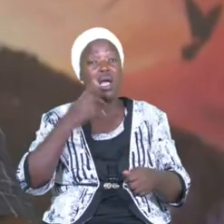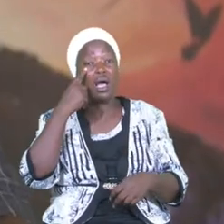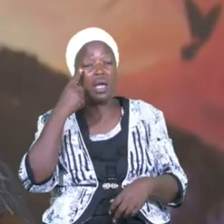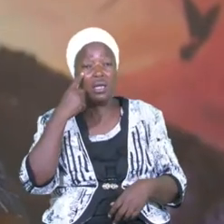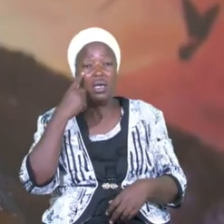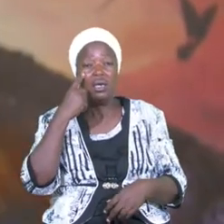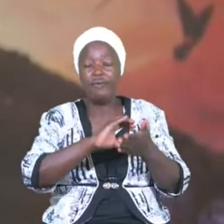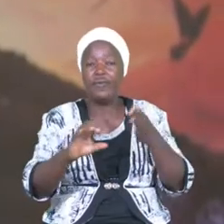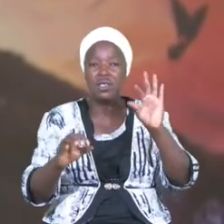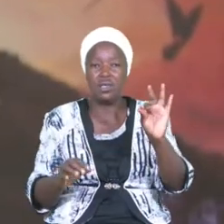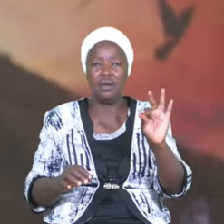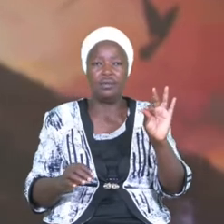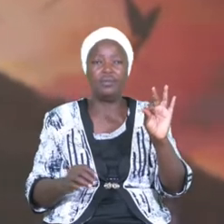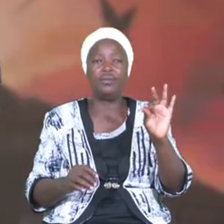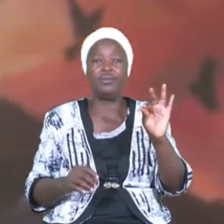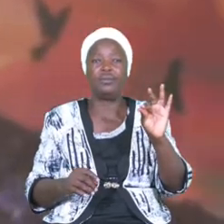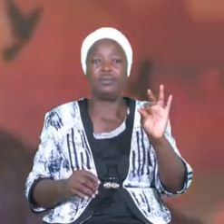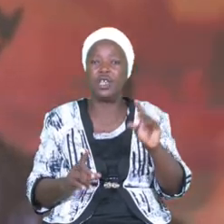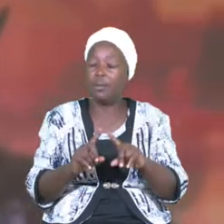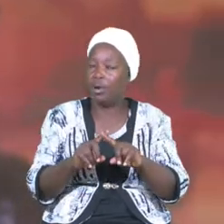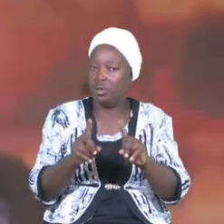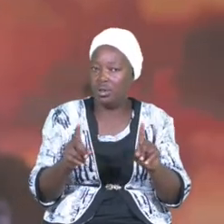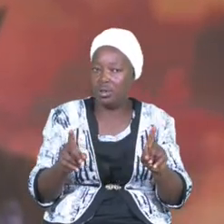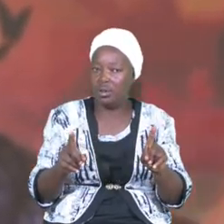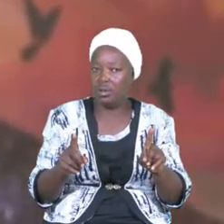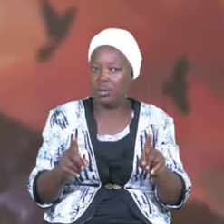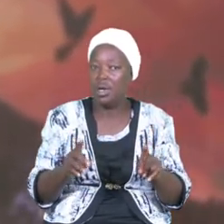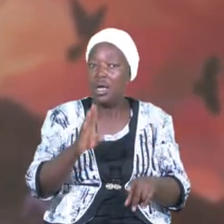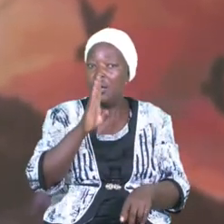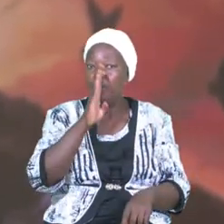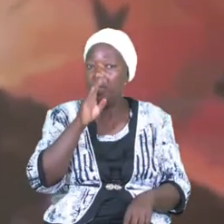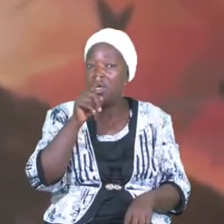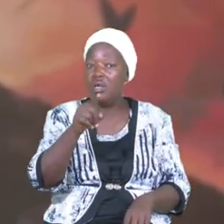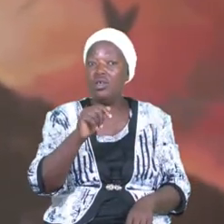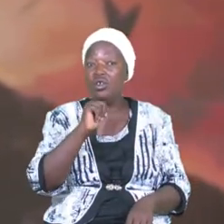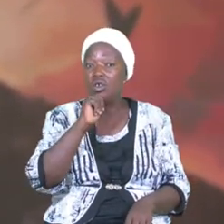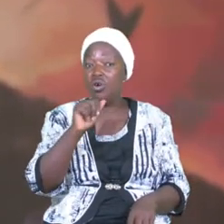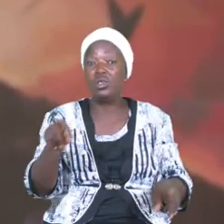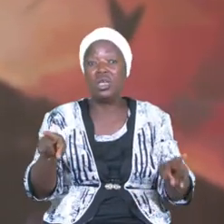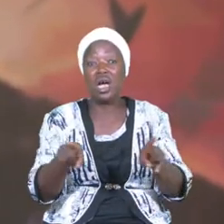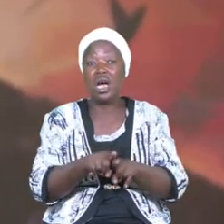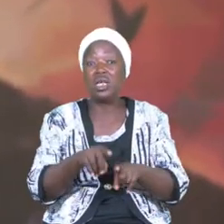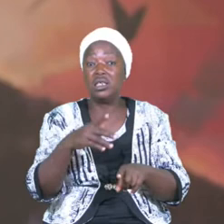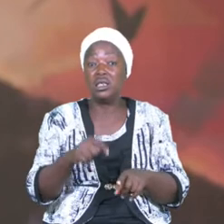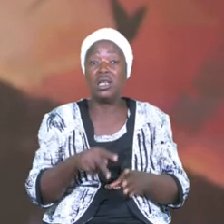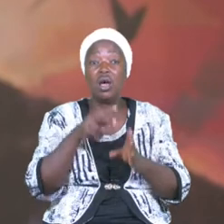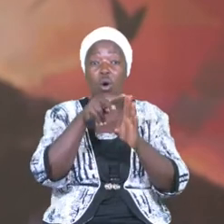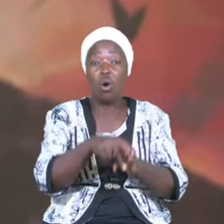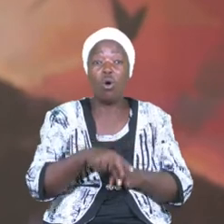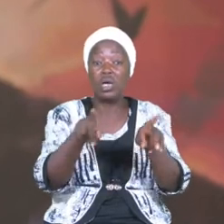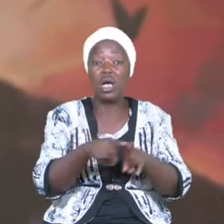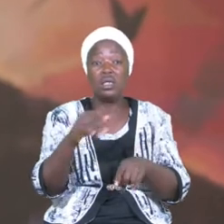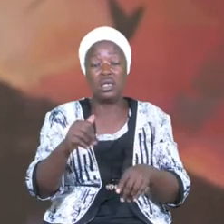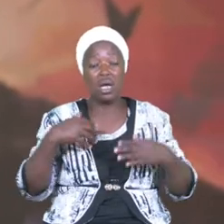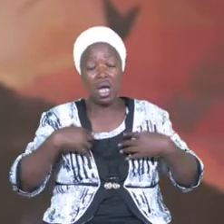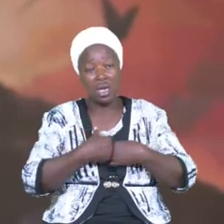9. But be ye not as the horse, as an animal, or as